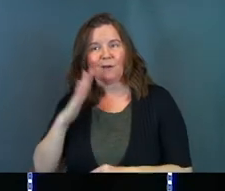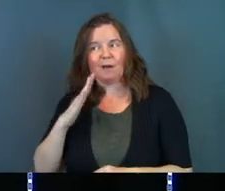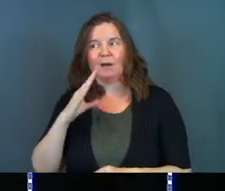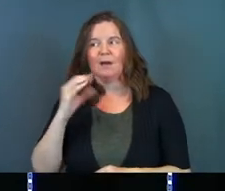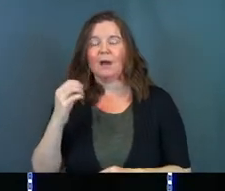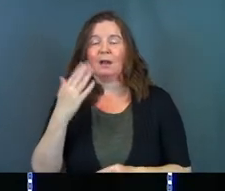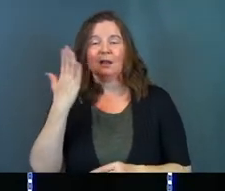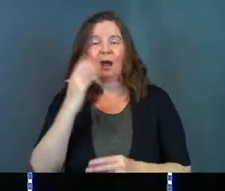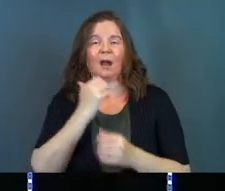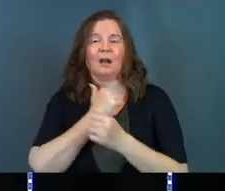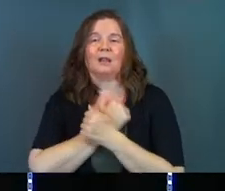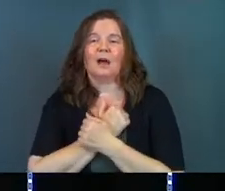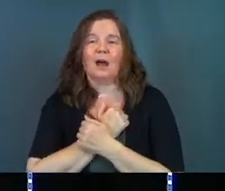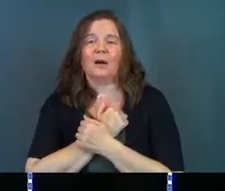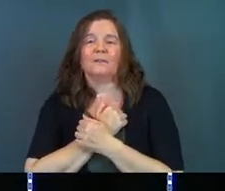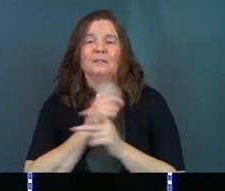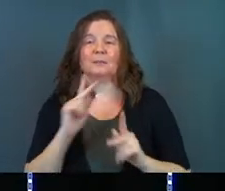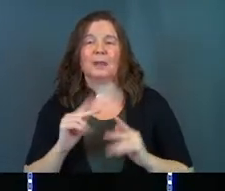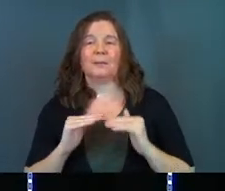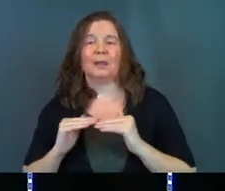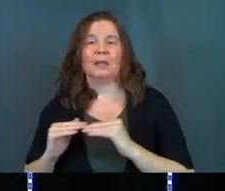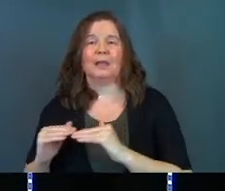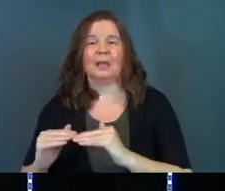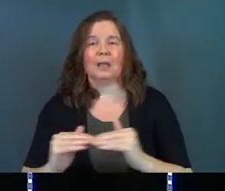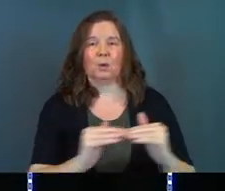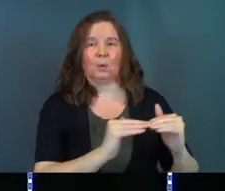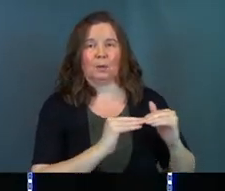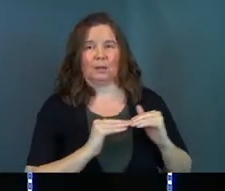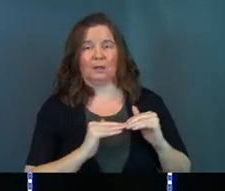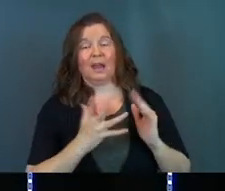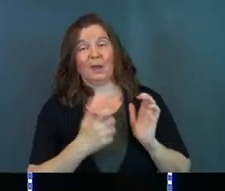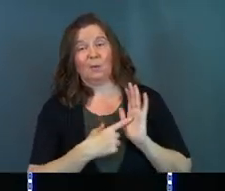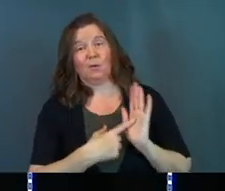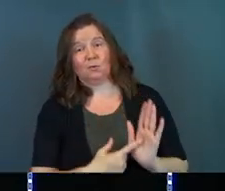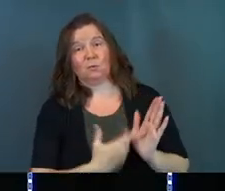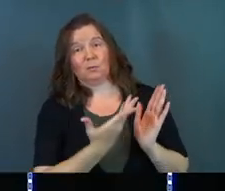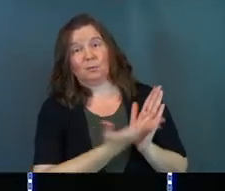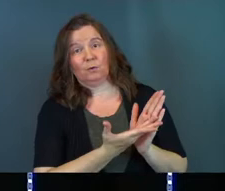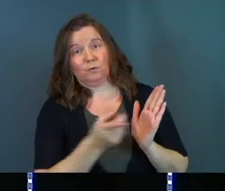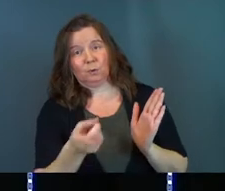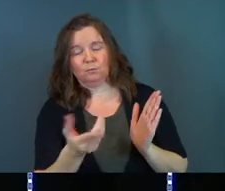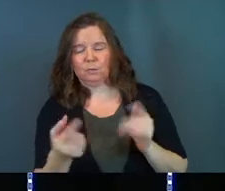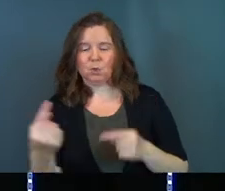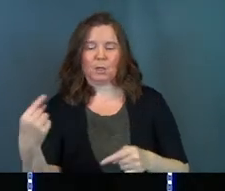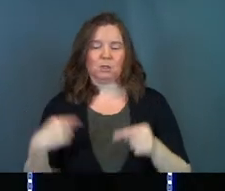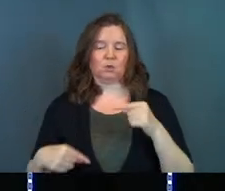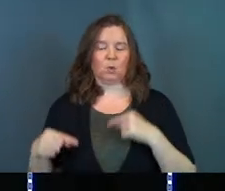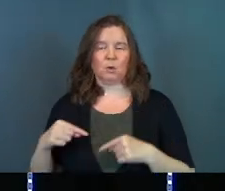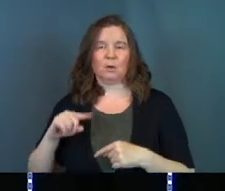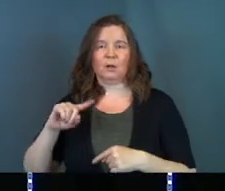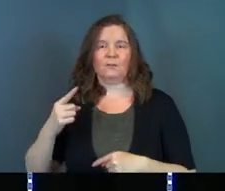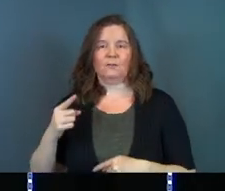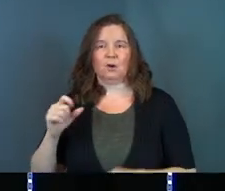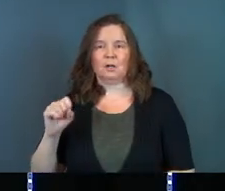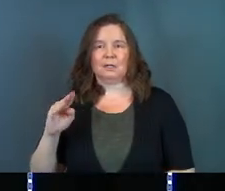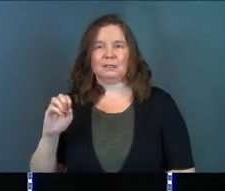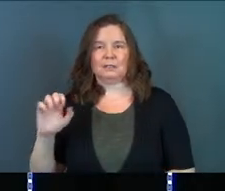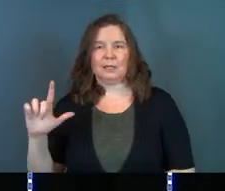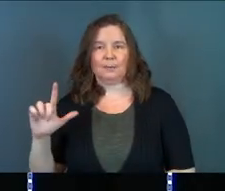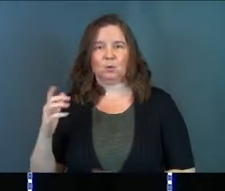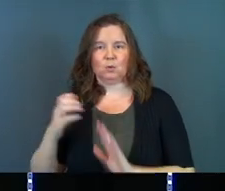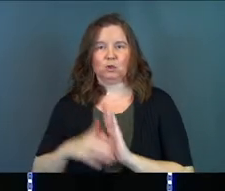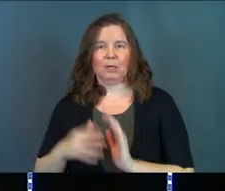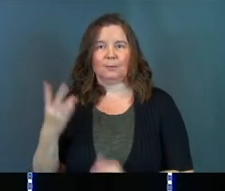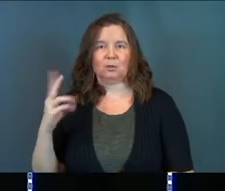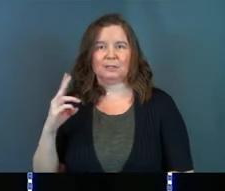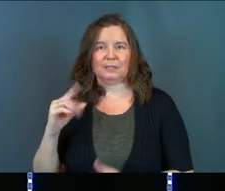God loves people equally. And I got to prove it to you. So let's go back to 1 Samuel chapter 16,